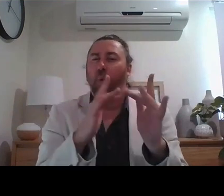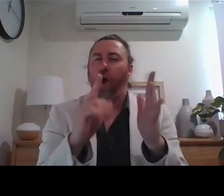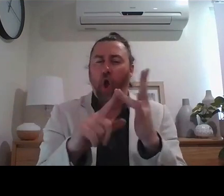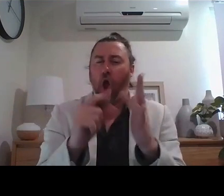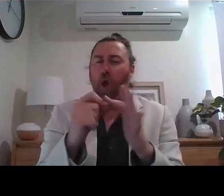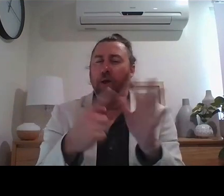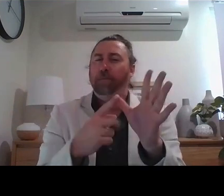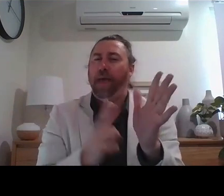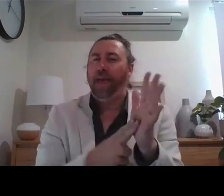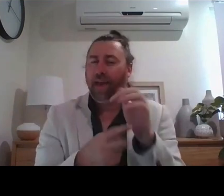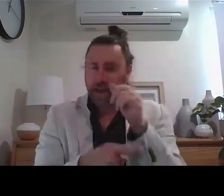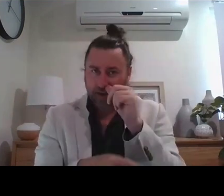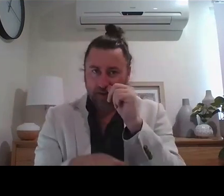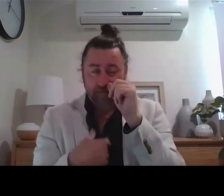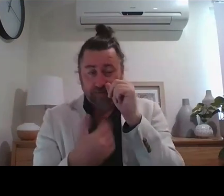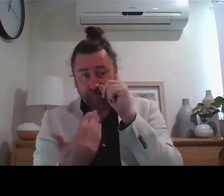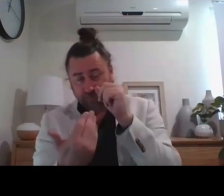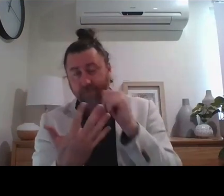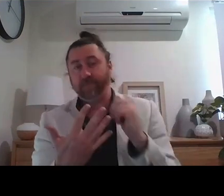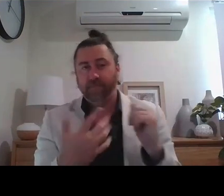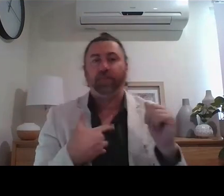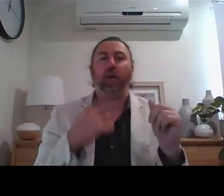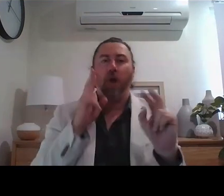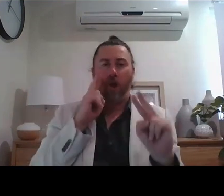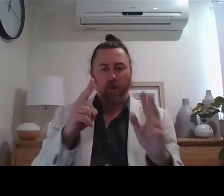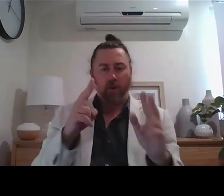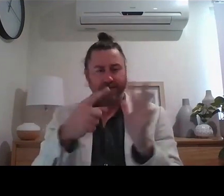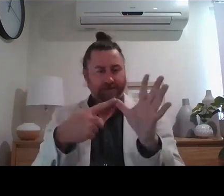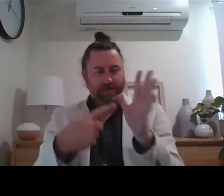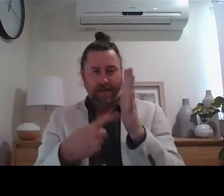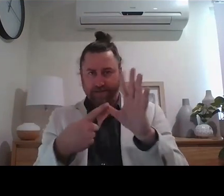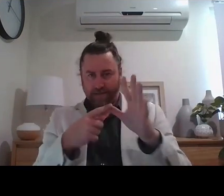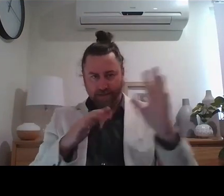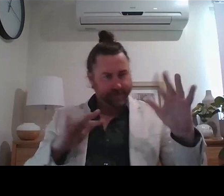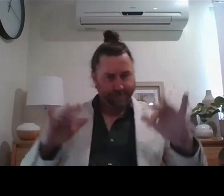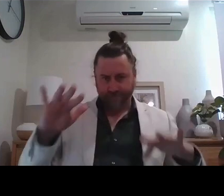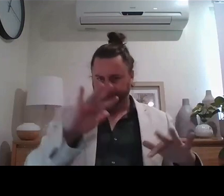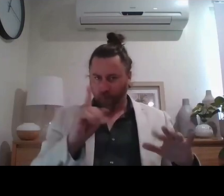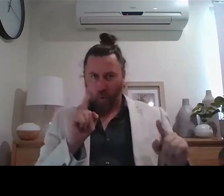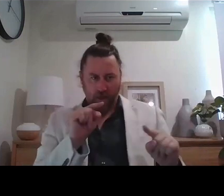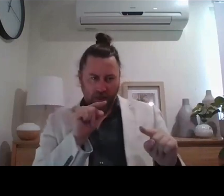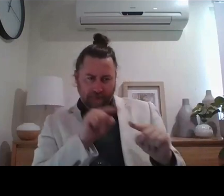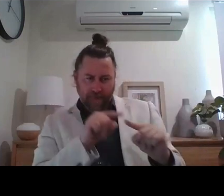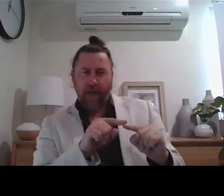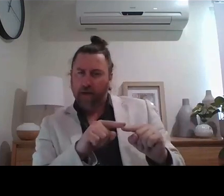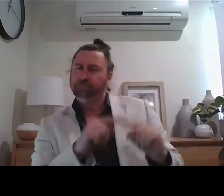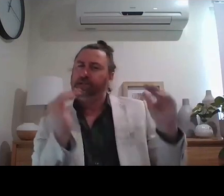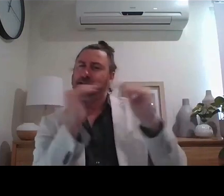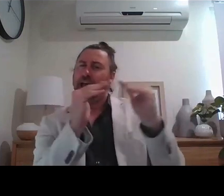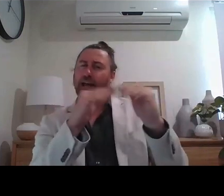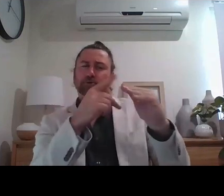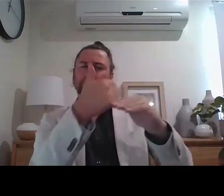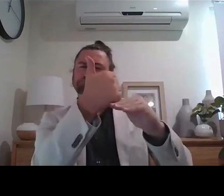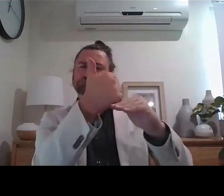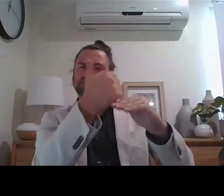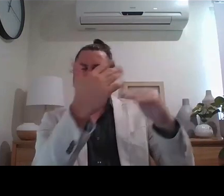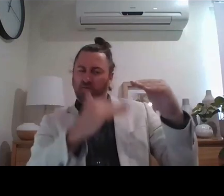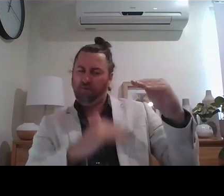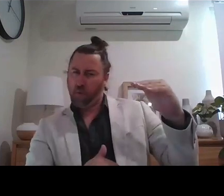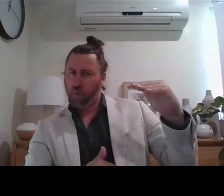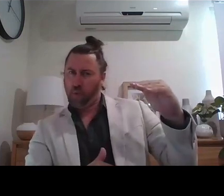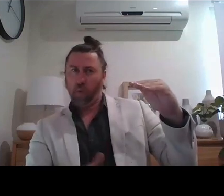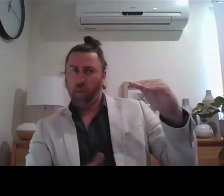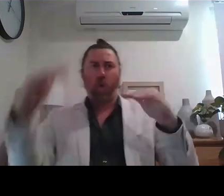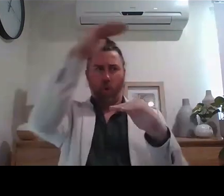moved to data analysis and benchmarking to determine what was good, acceptable, or in need of improvement. And as Emma's described,